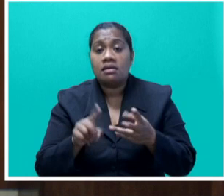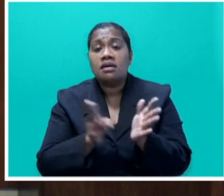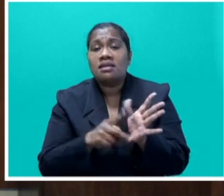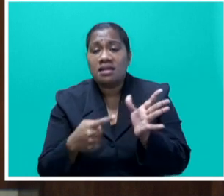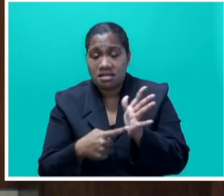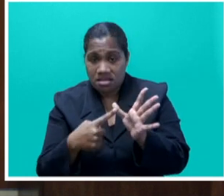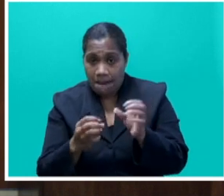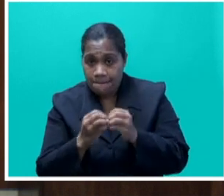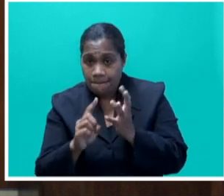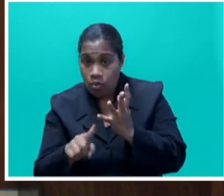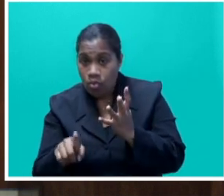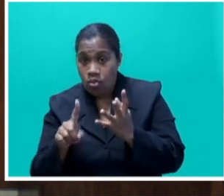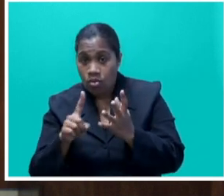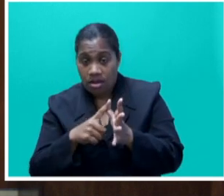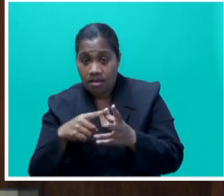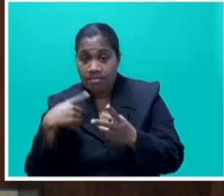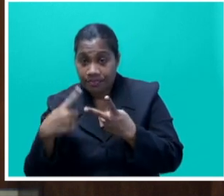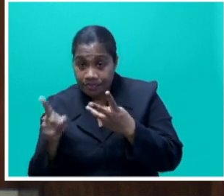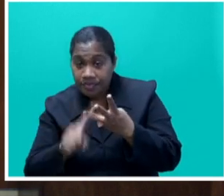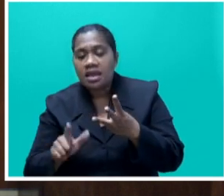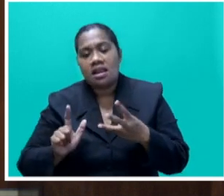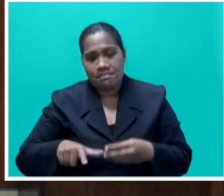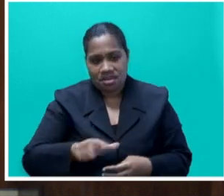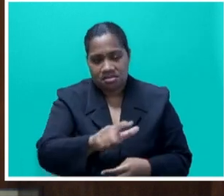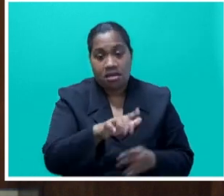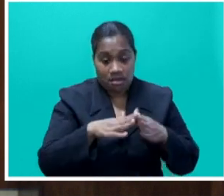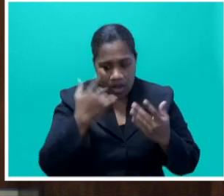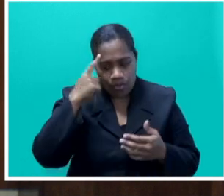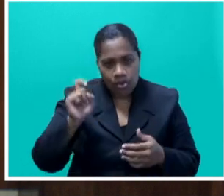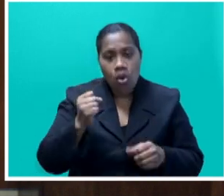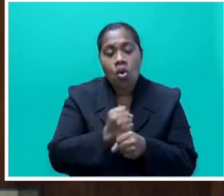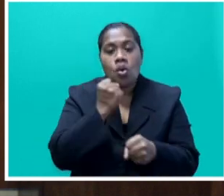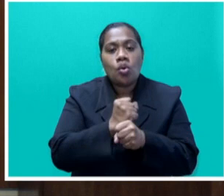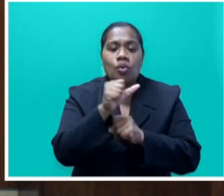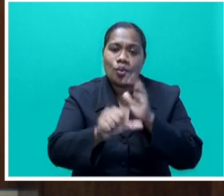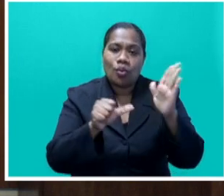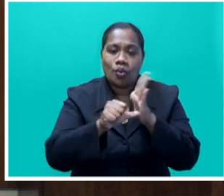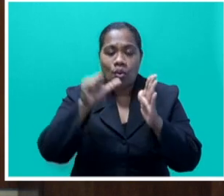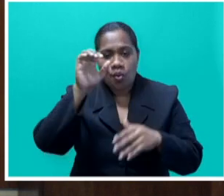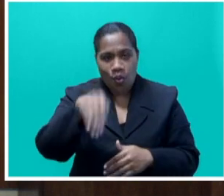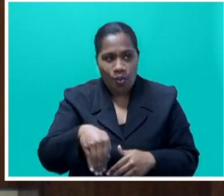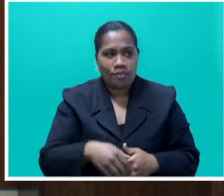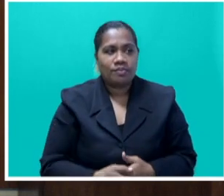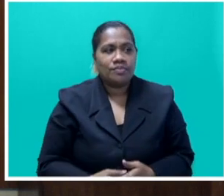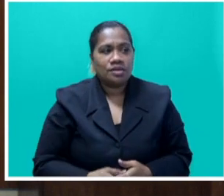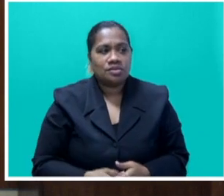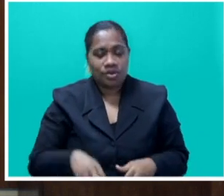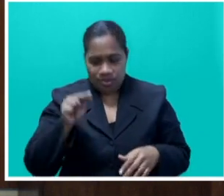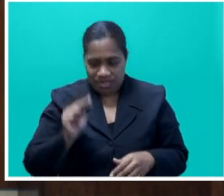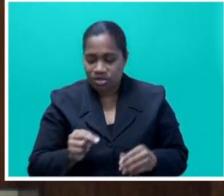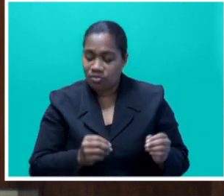Lambasa. And now we are calling them Golden Age Home, as we believe that these seniors need to age in facilities that give them